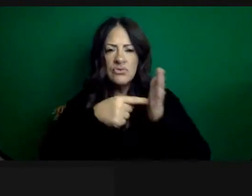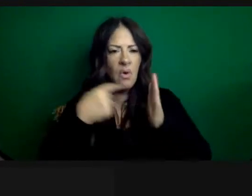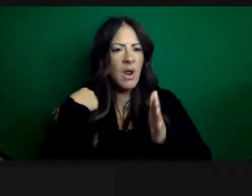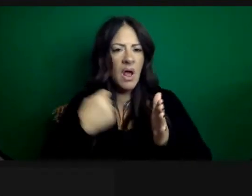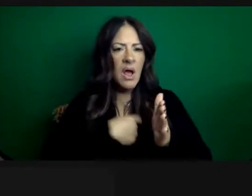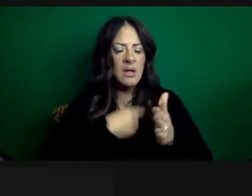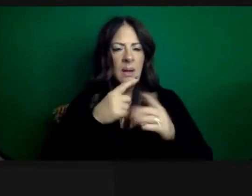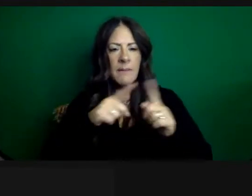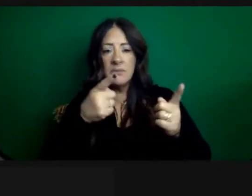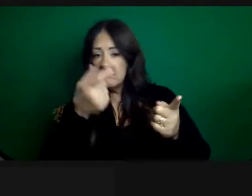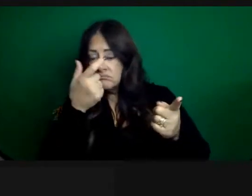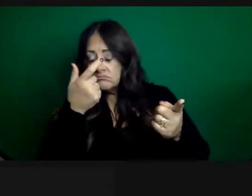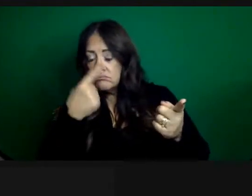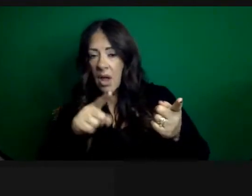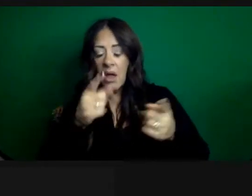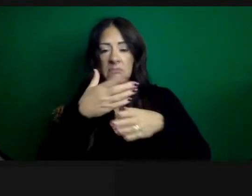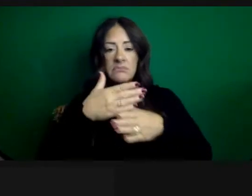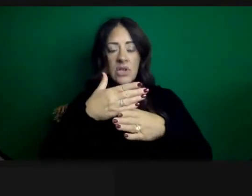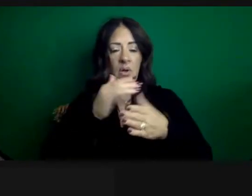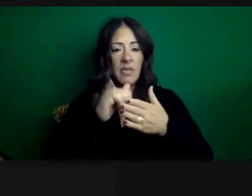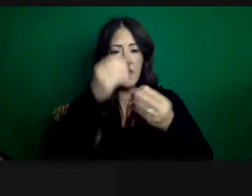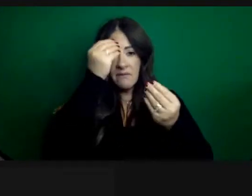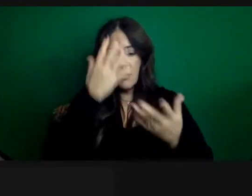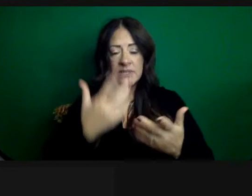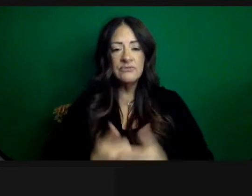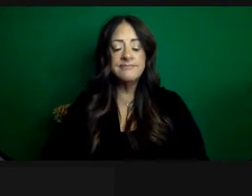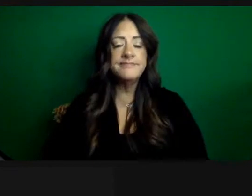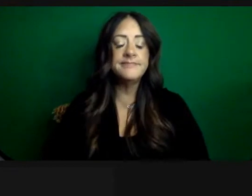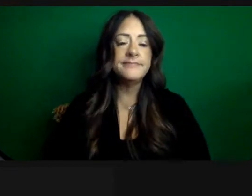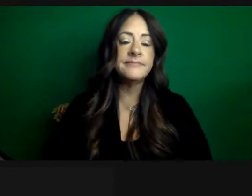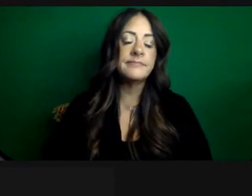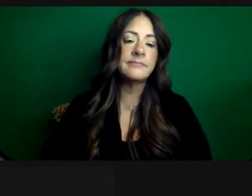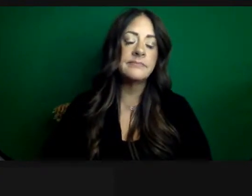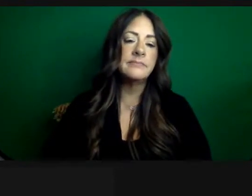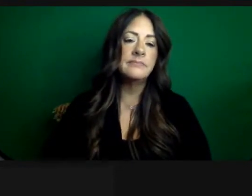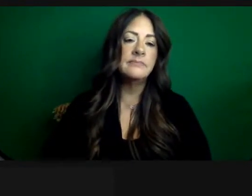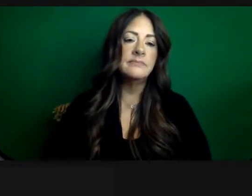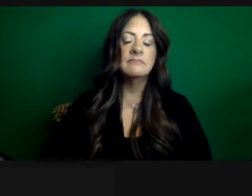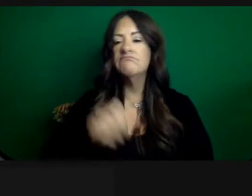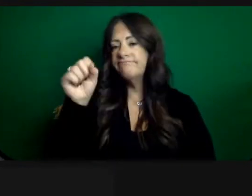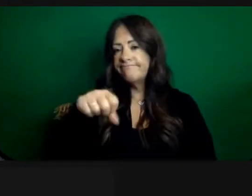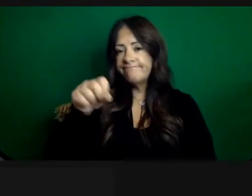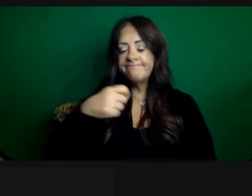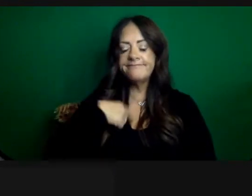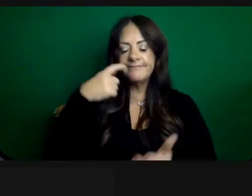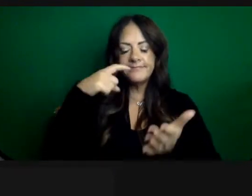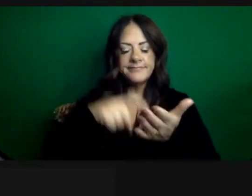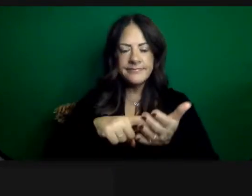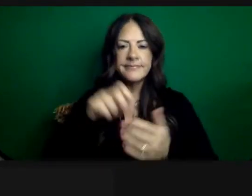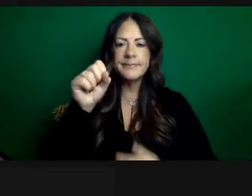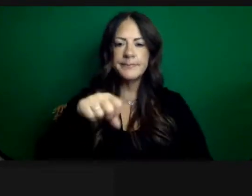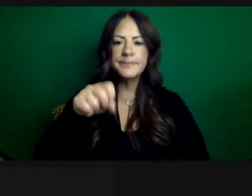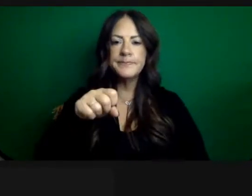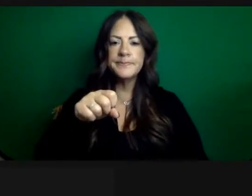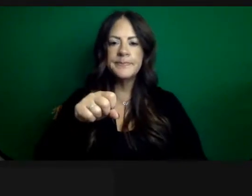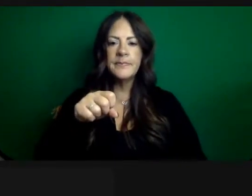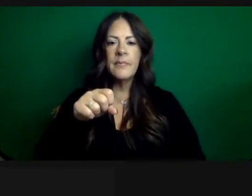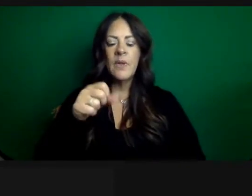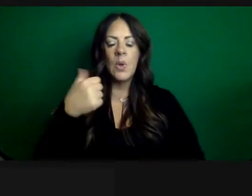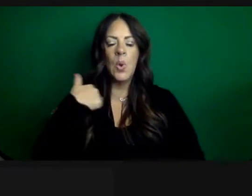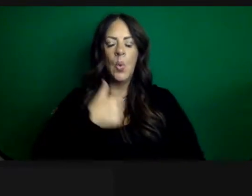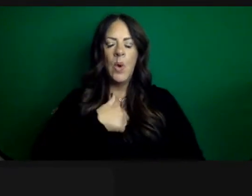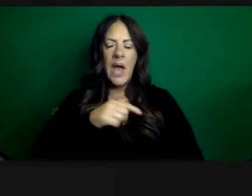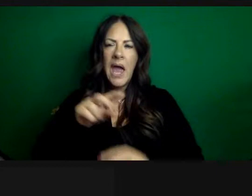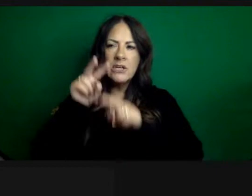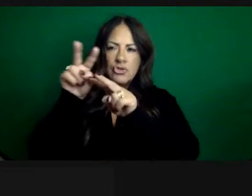but experts are arguing it's a necessary starting point. So, and we recognize it, and really to track our ability